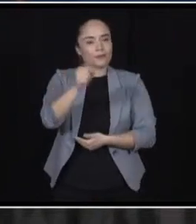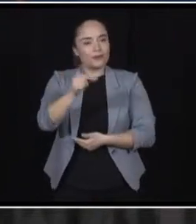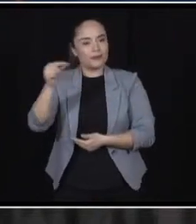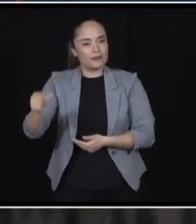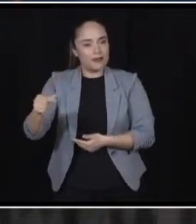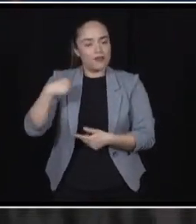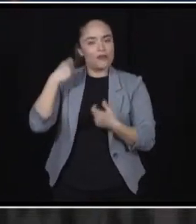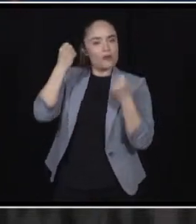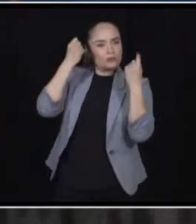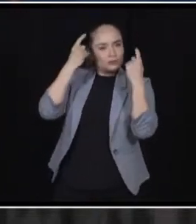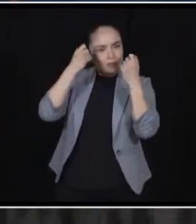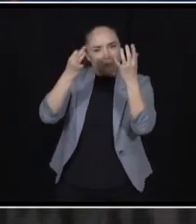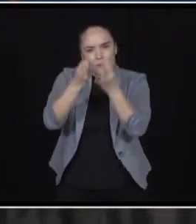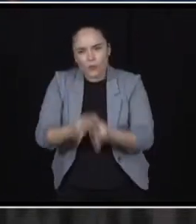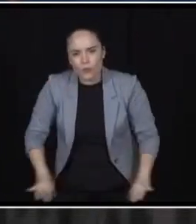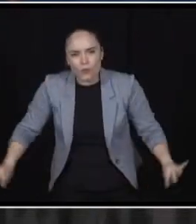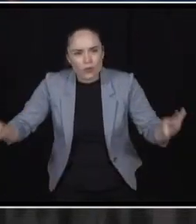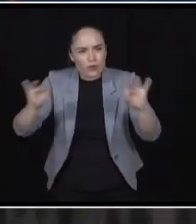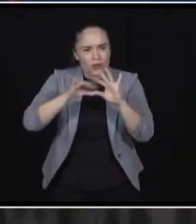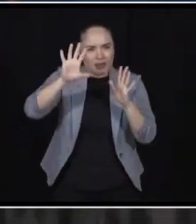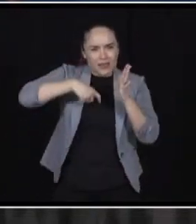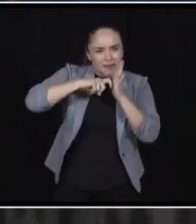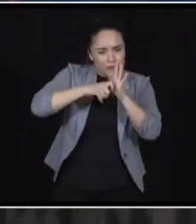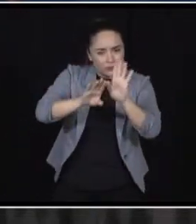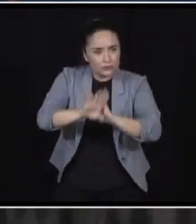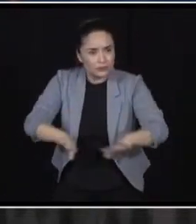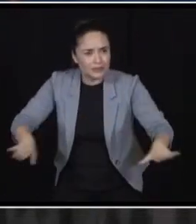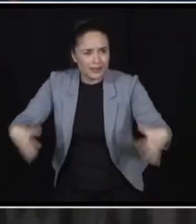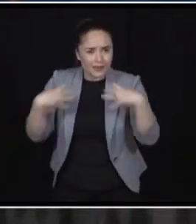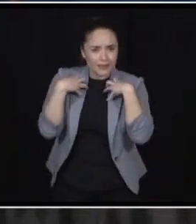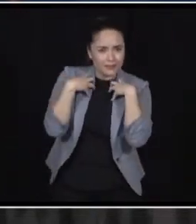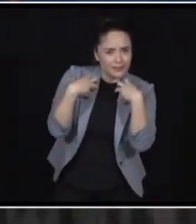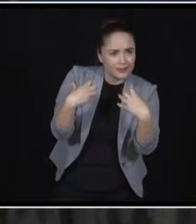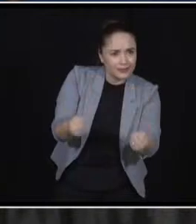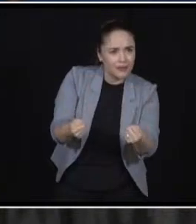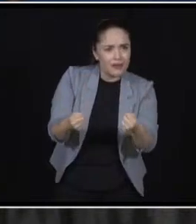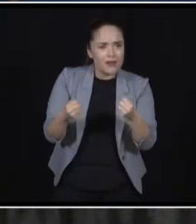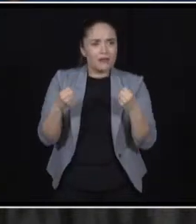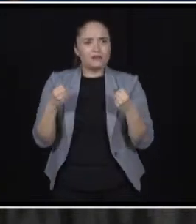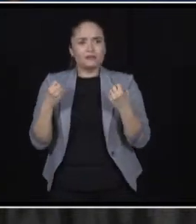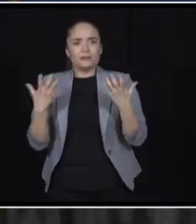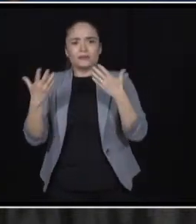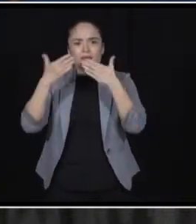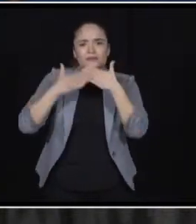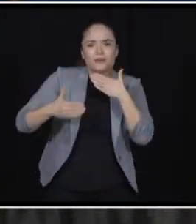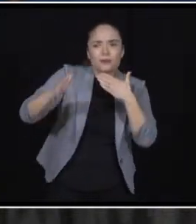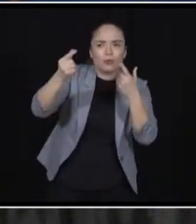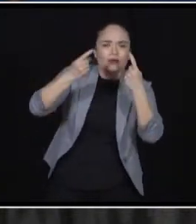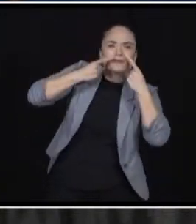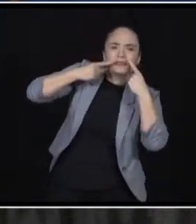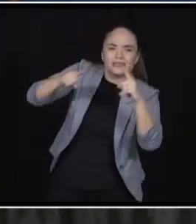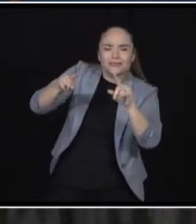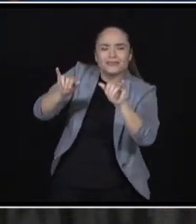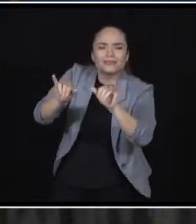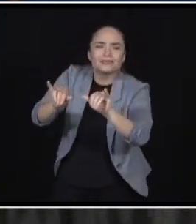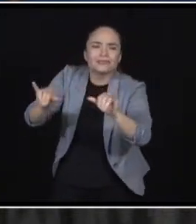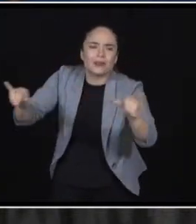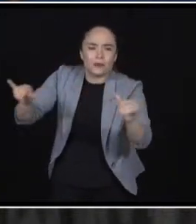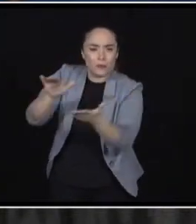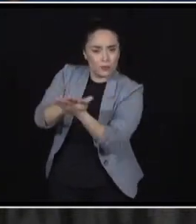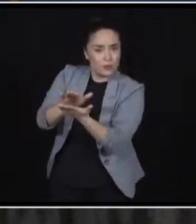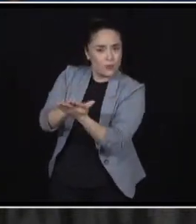health, well-being, and long-term success. That's why throughout this pandemic, we have worked hard to keep schools safe and to keep them